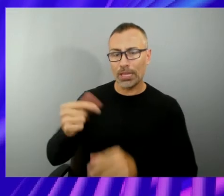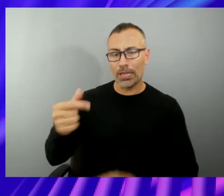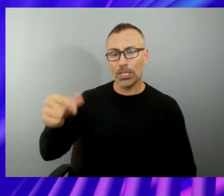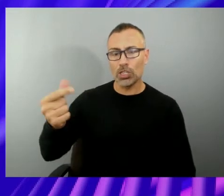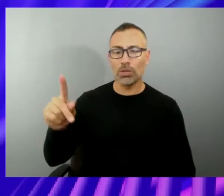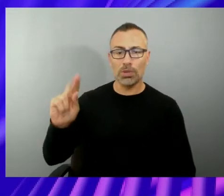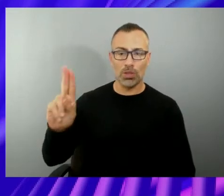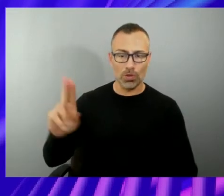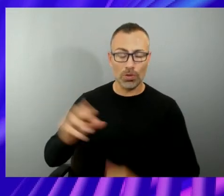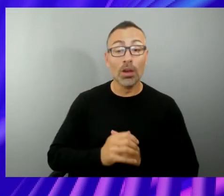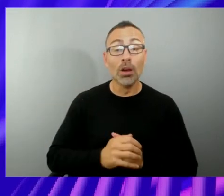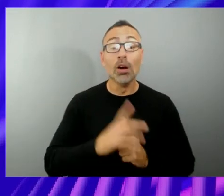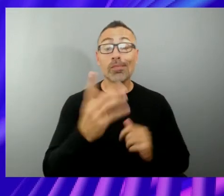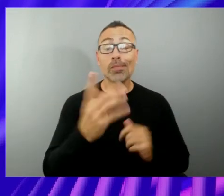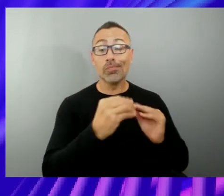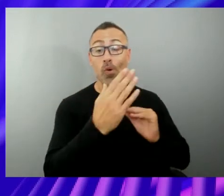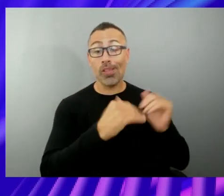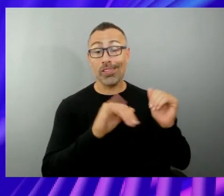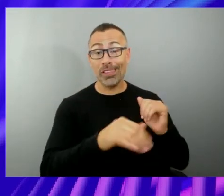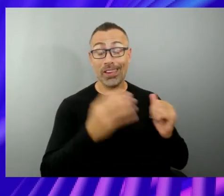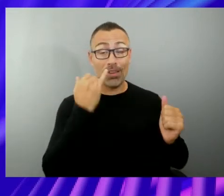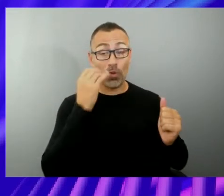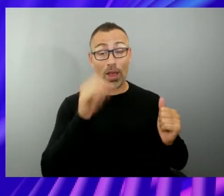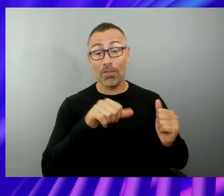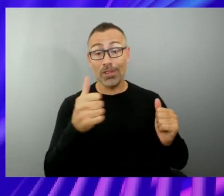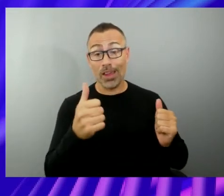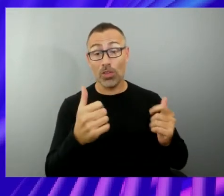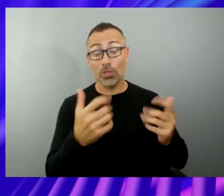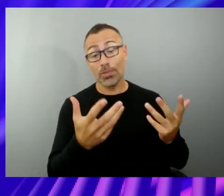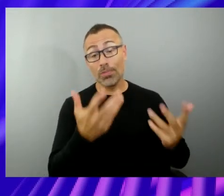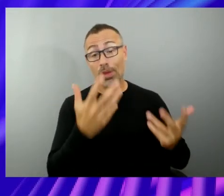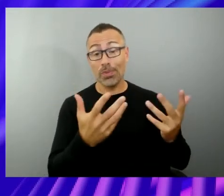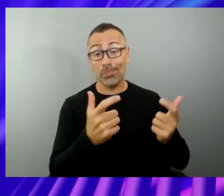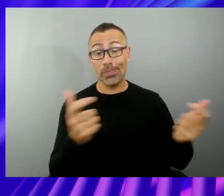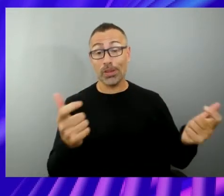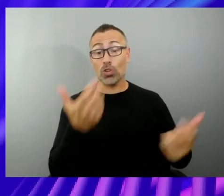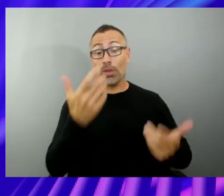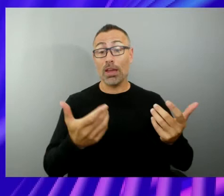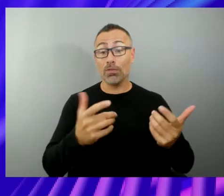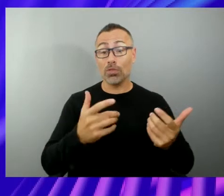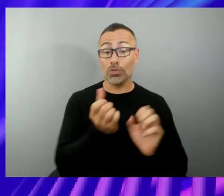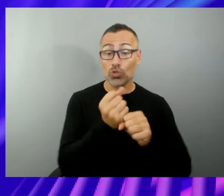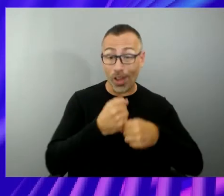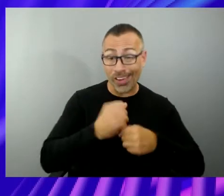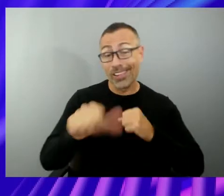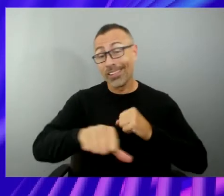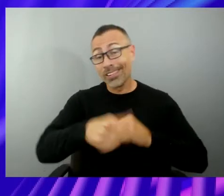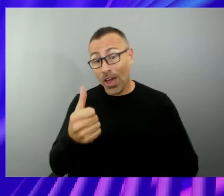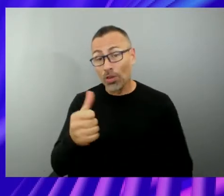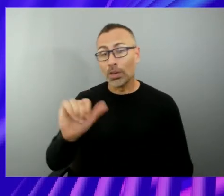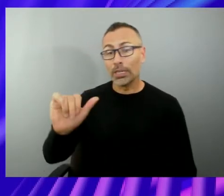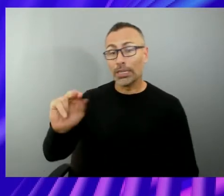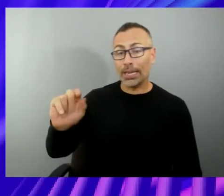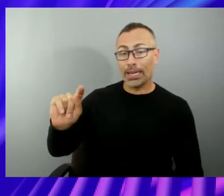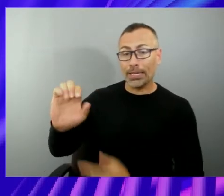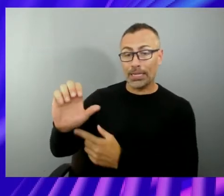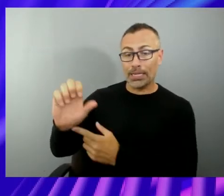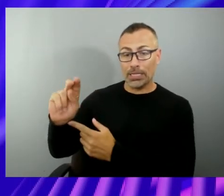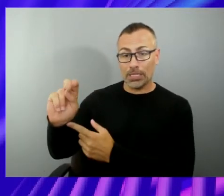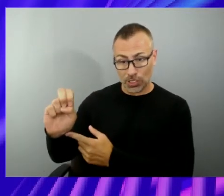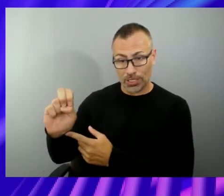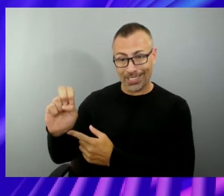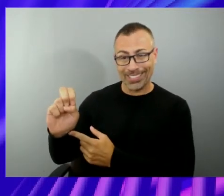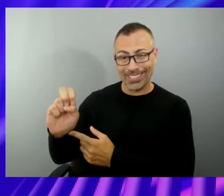another instance of another 8 GPUs to make a world size of 16. Just throw more GPUs at the